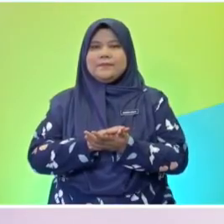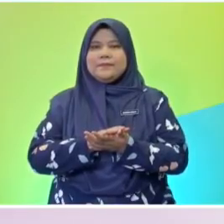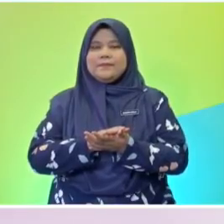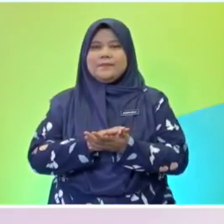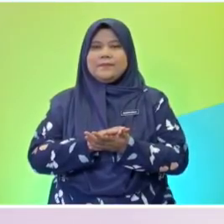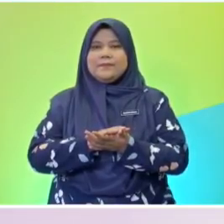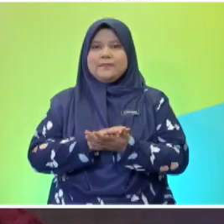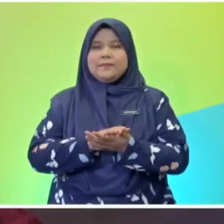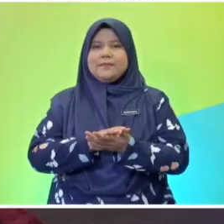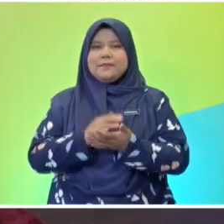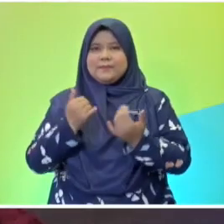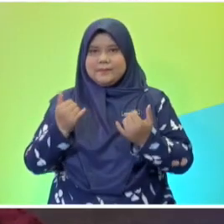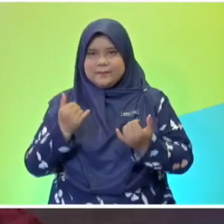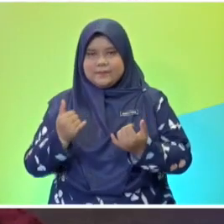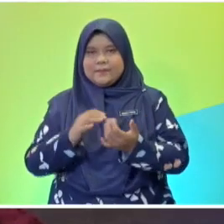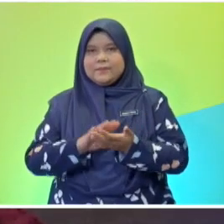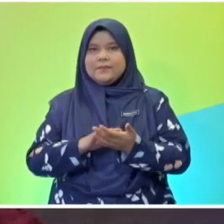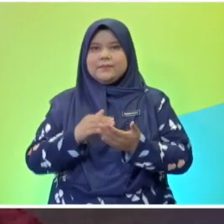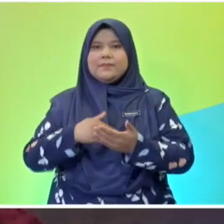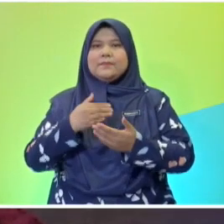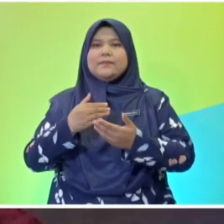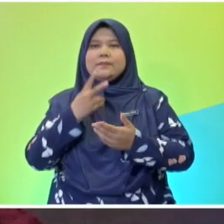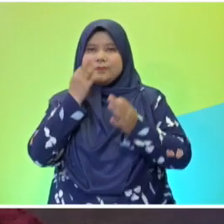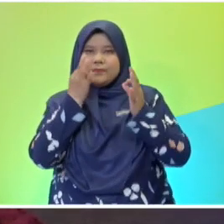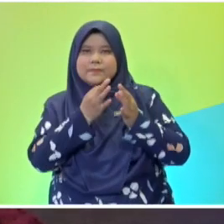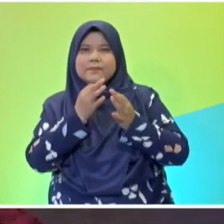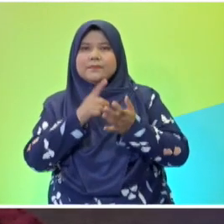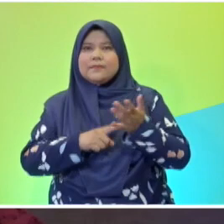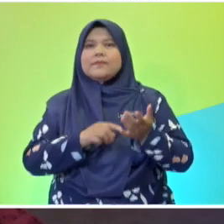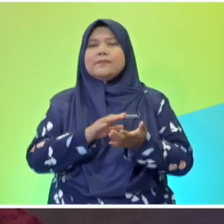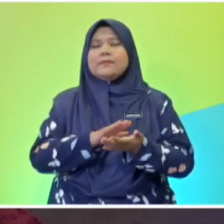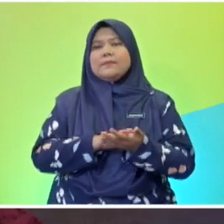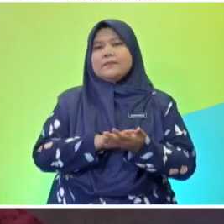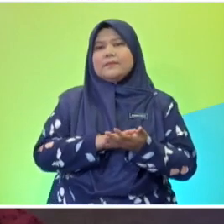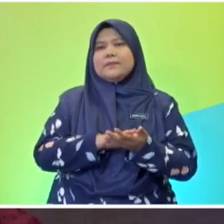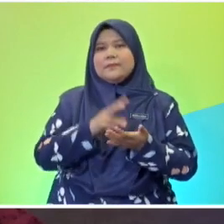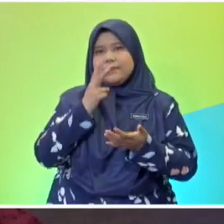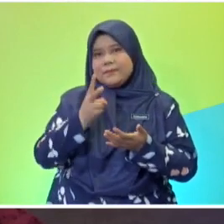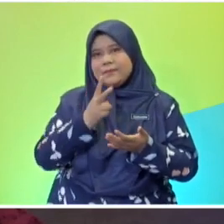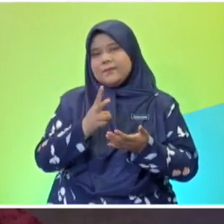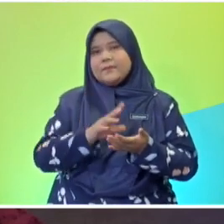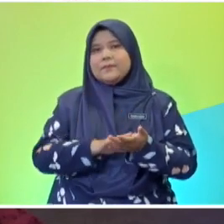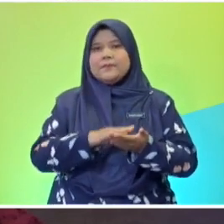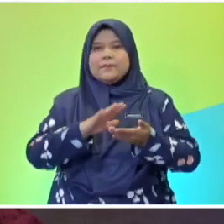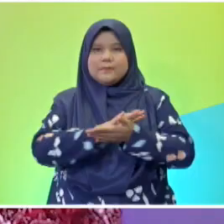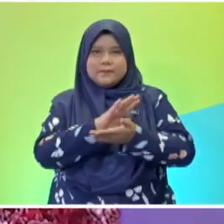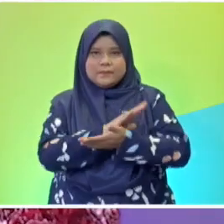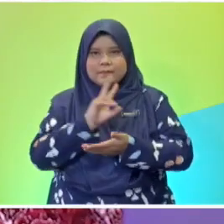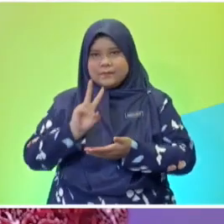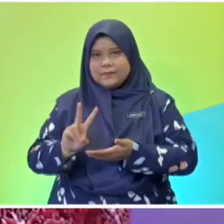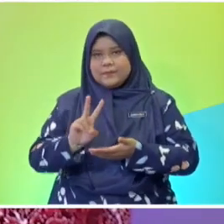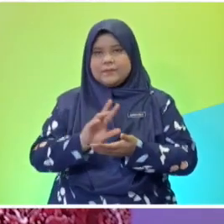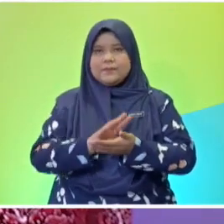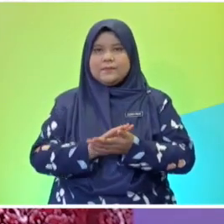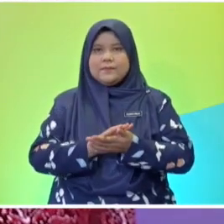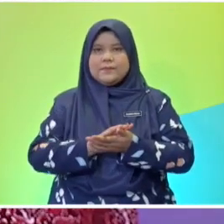Hafi. Alright Miss, so for this next segment, what is going to be our focus? Okay, we are going to look at paper 2,